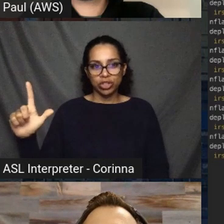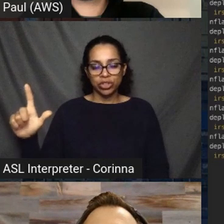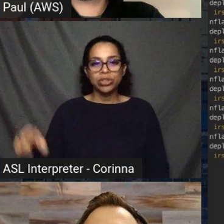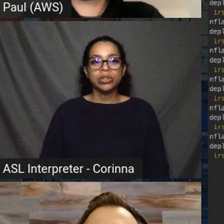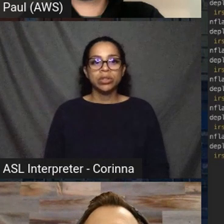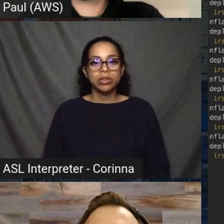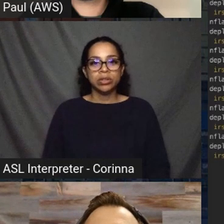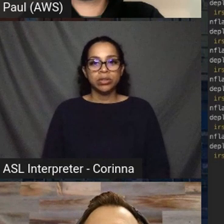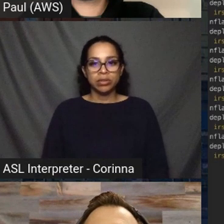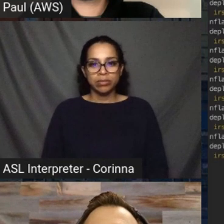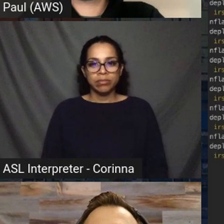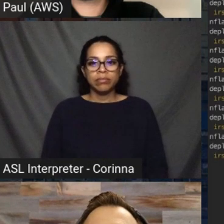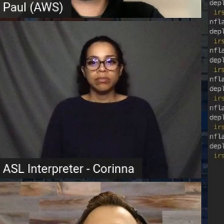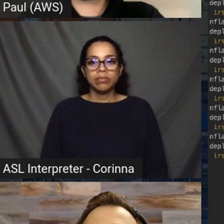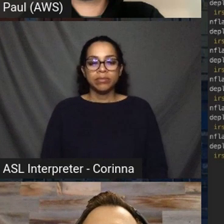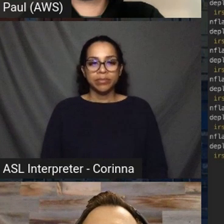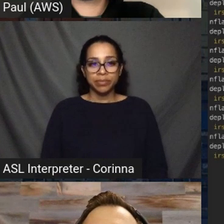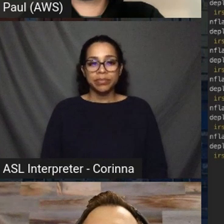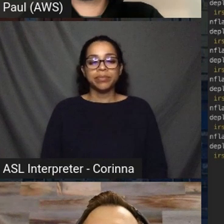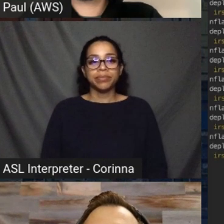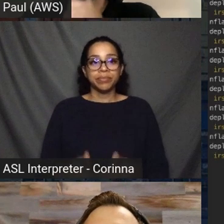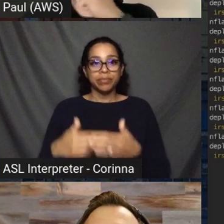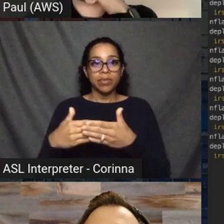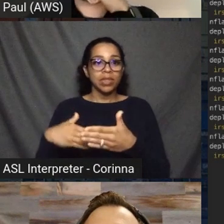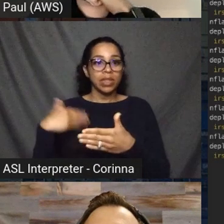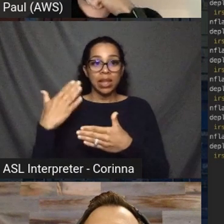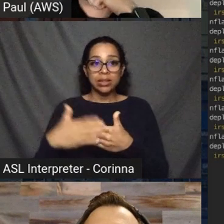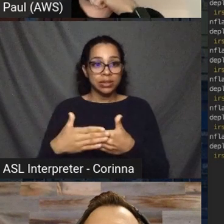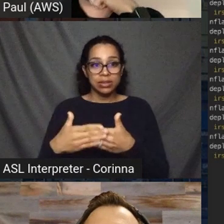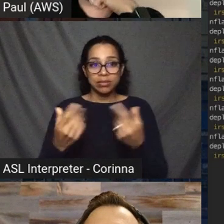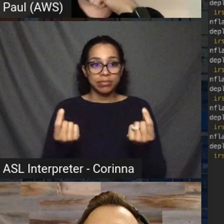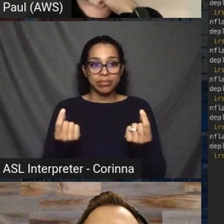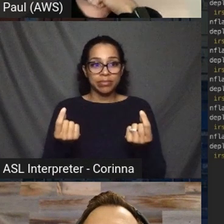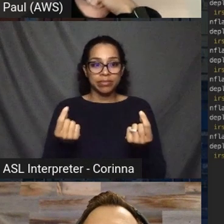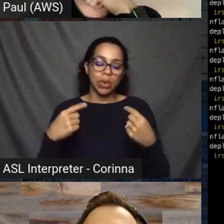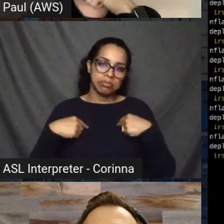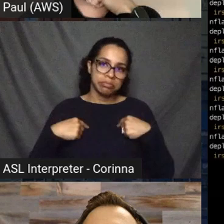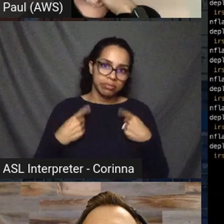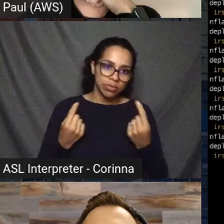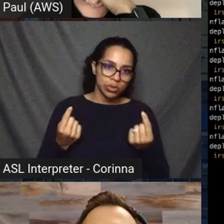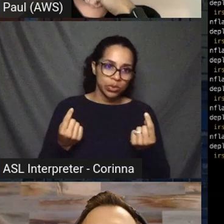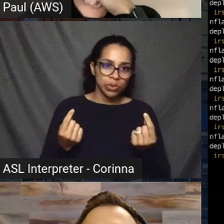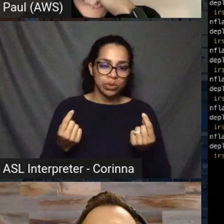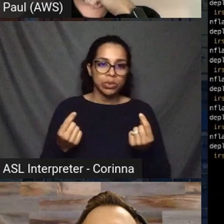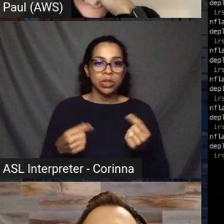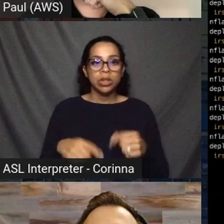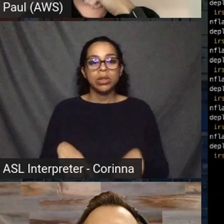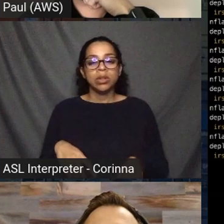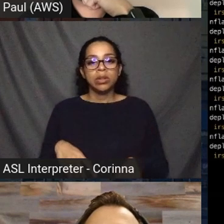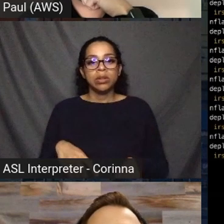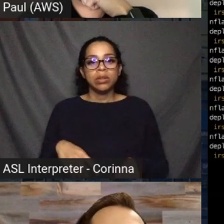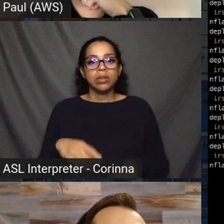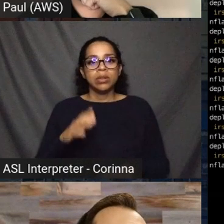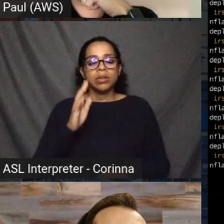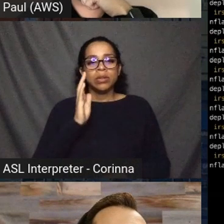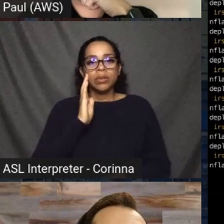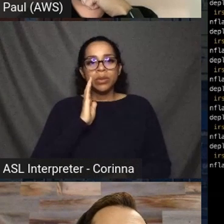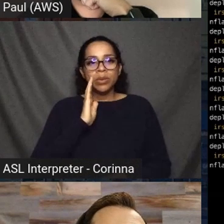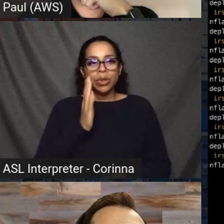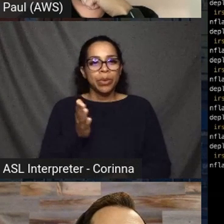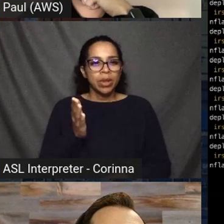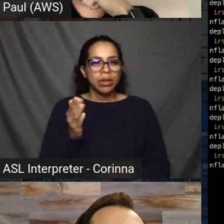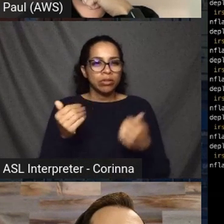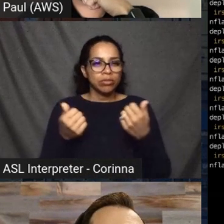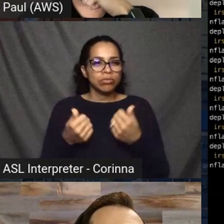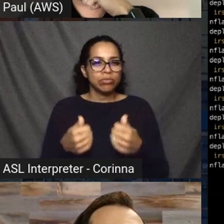Now, next, what I will do is let's scale it up to a